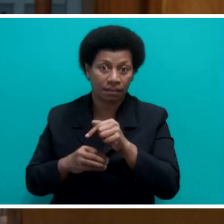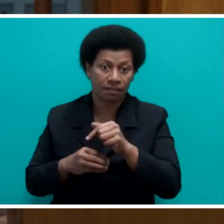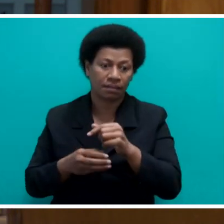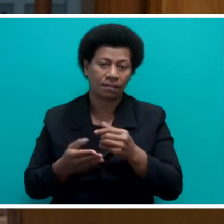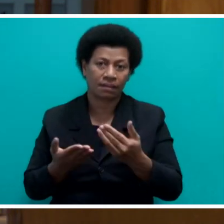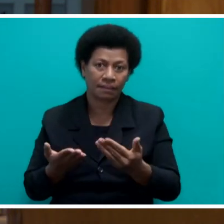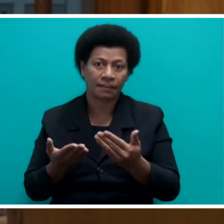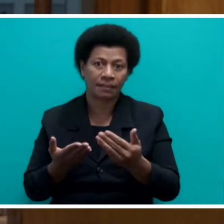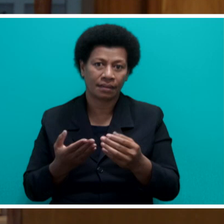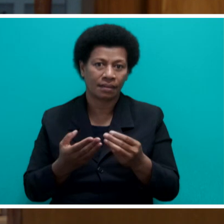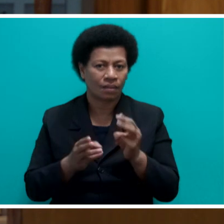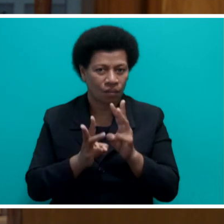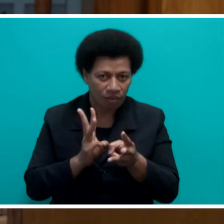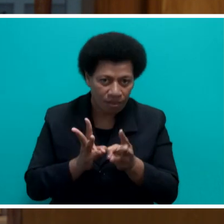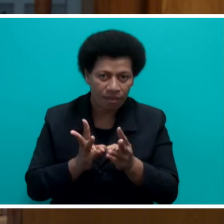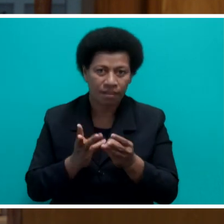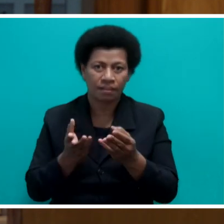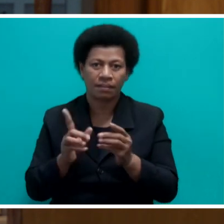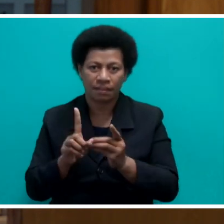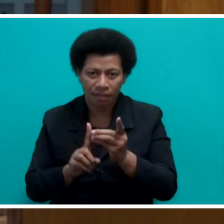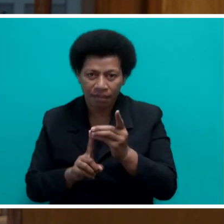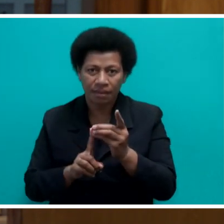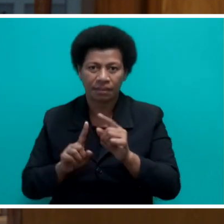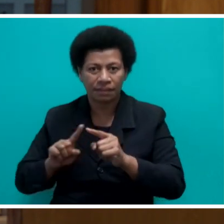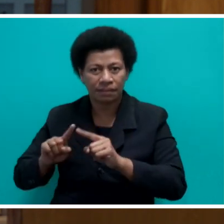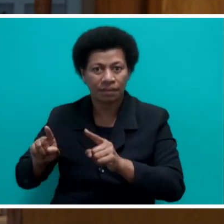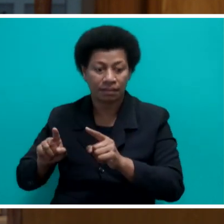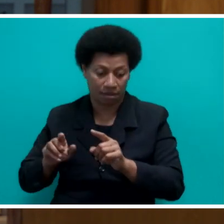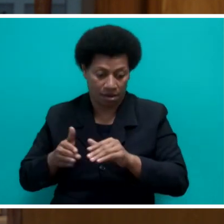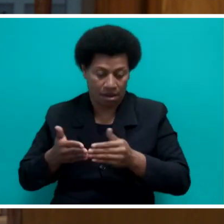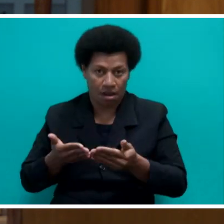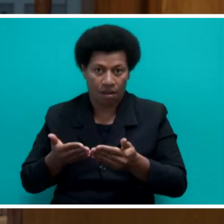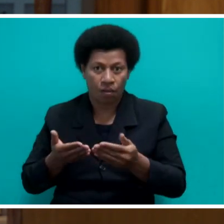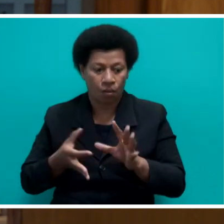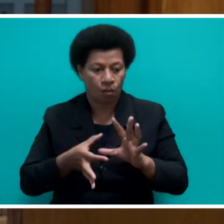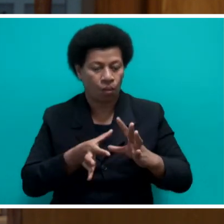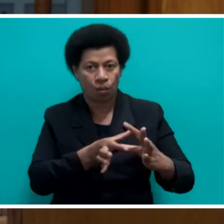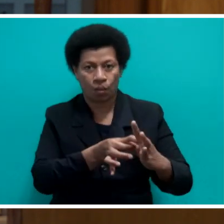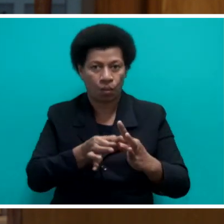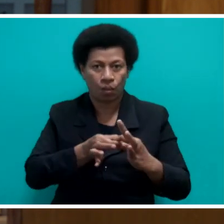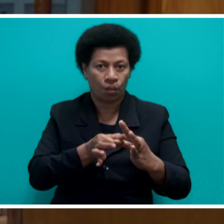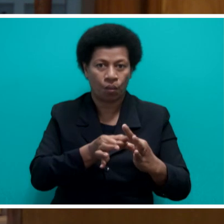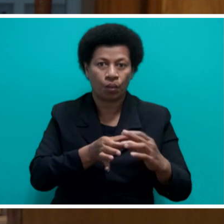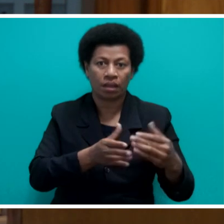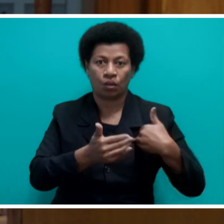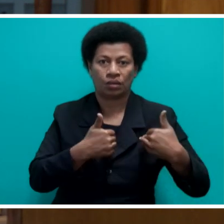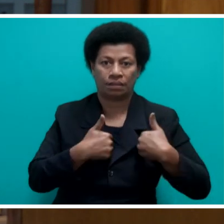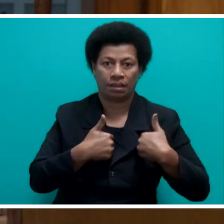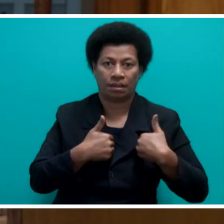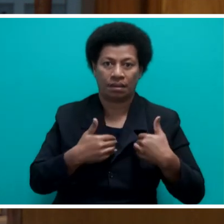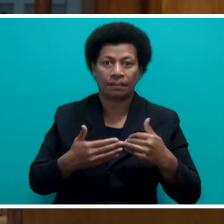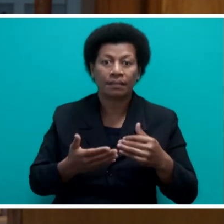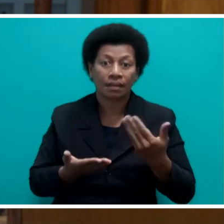National Development and Statistics is currently coordinating with the University of the South Pacific on behalf of the